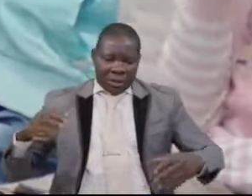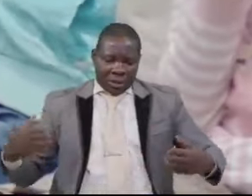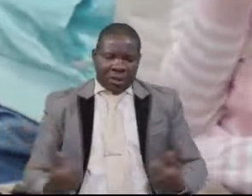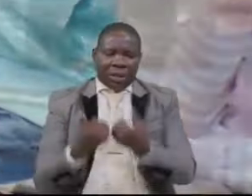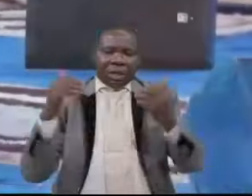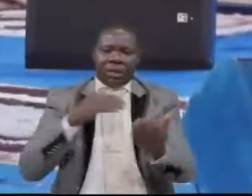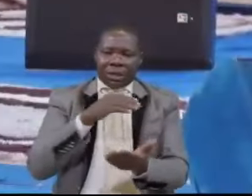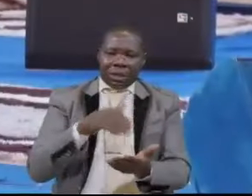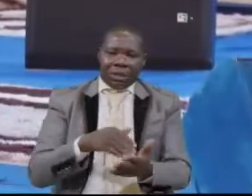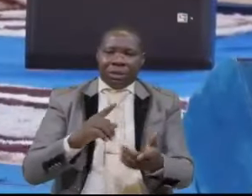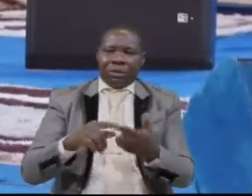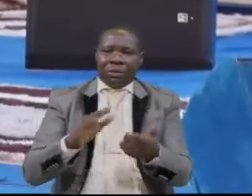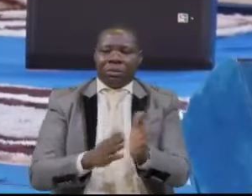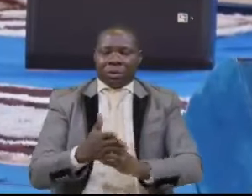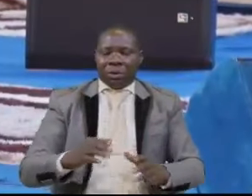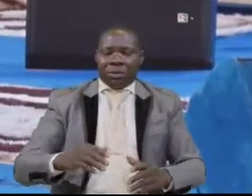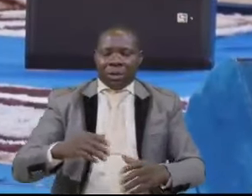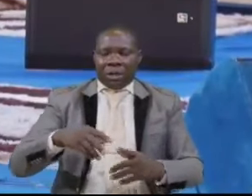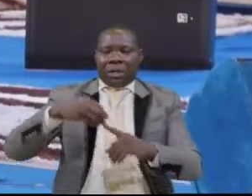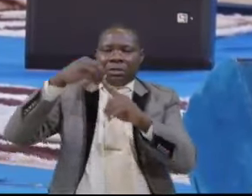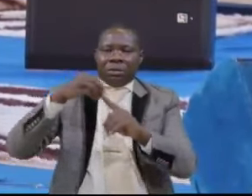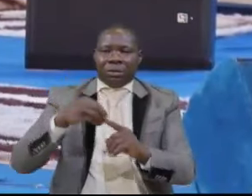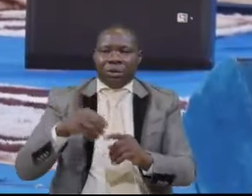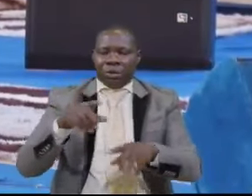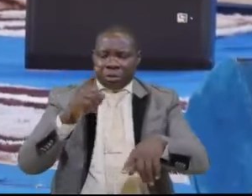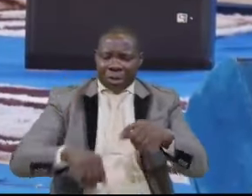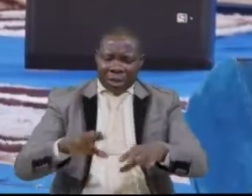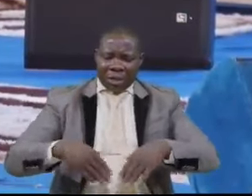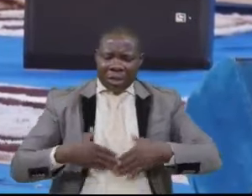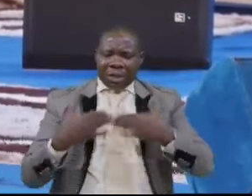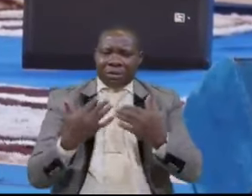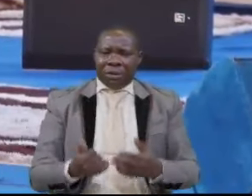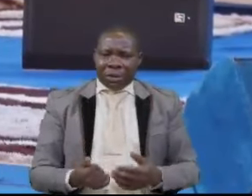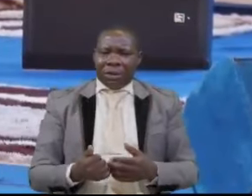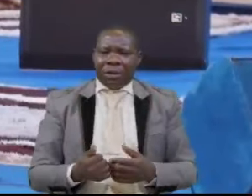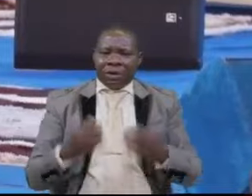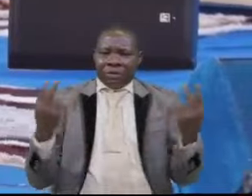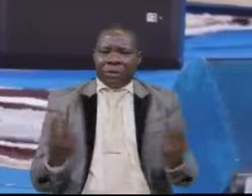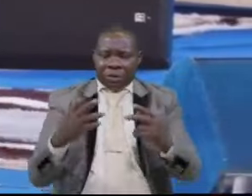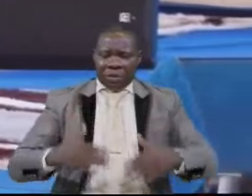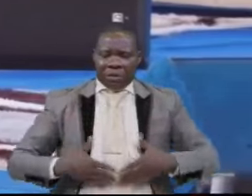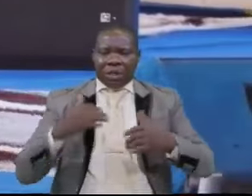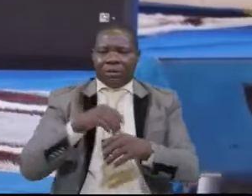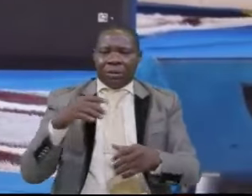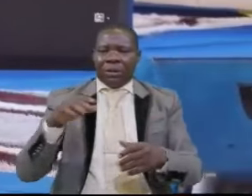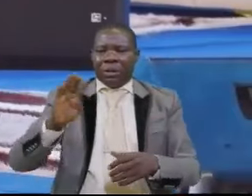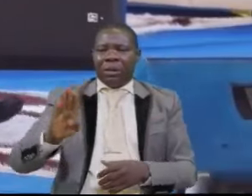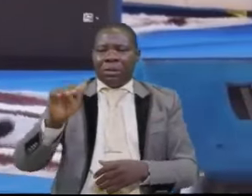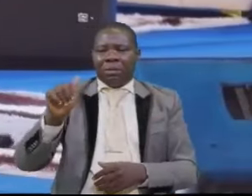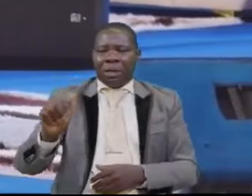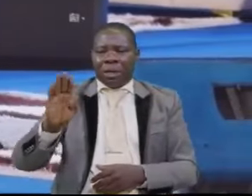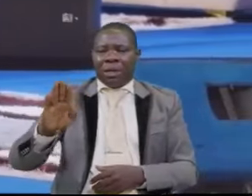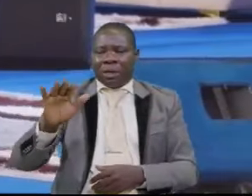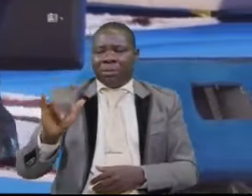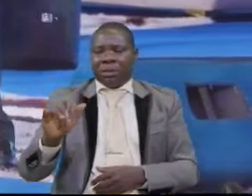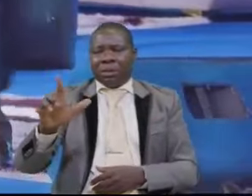live a victorious life in Babylon without being tough in your heart. The things that surround you in college,